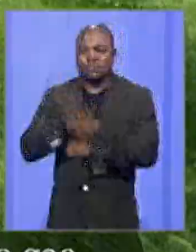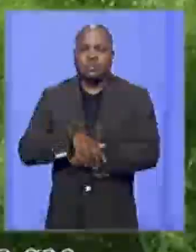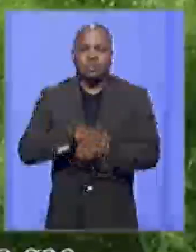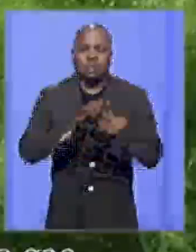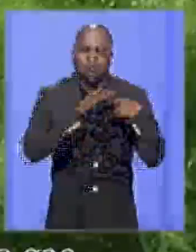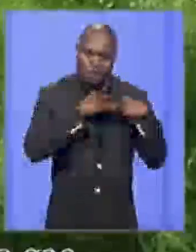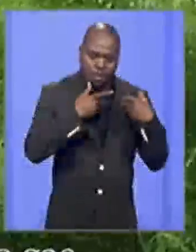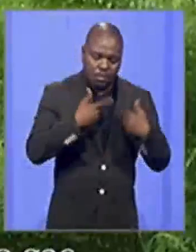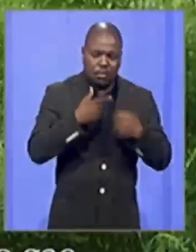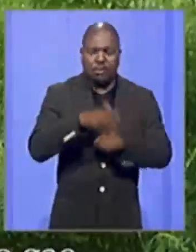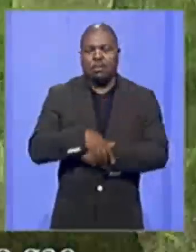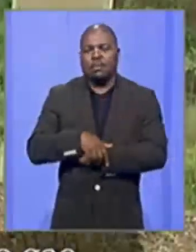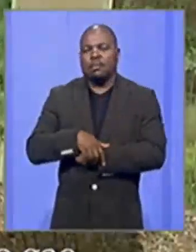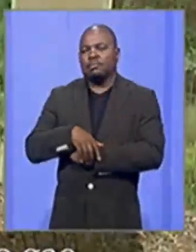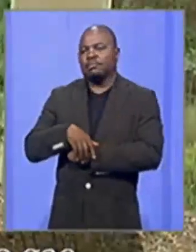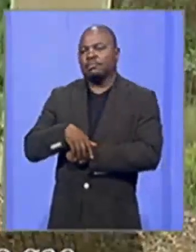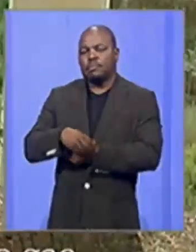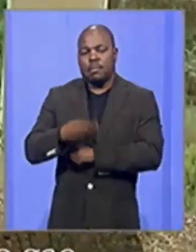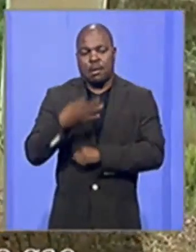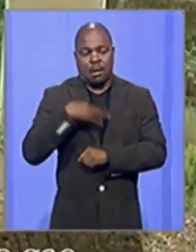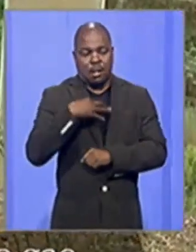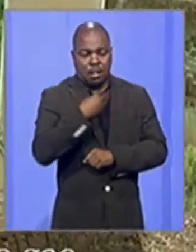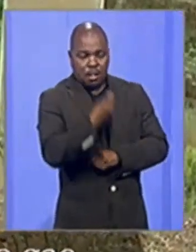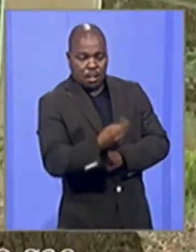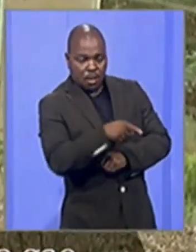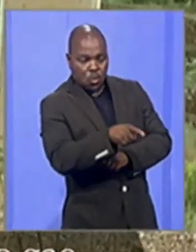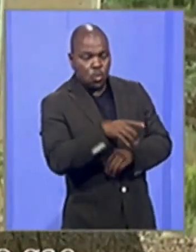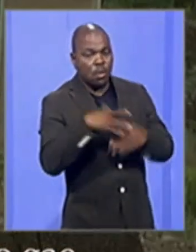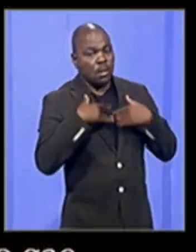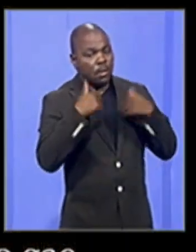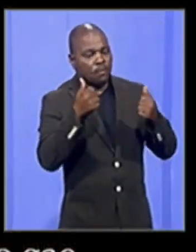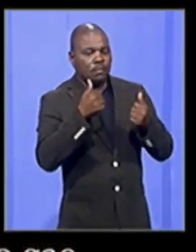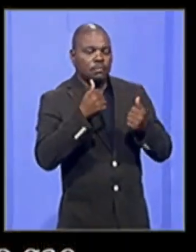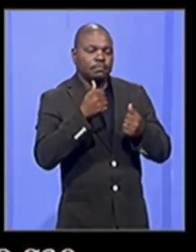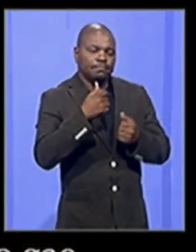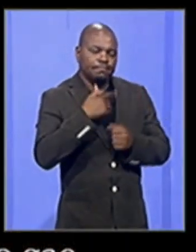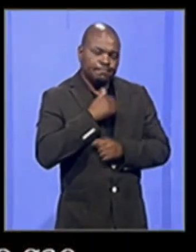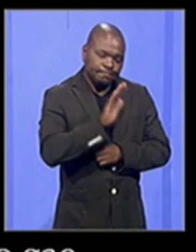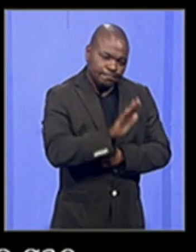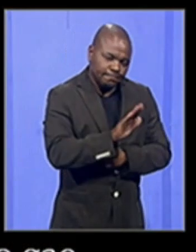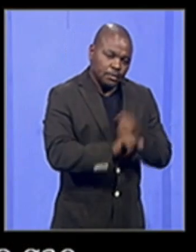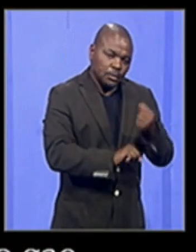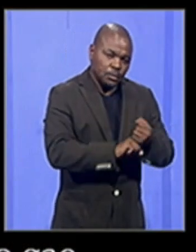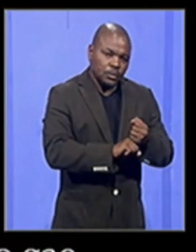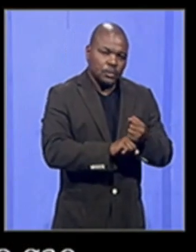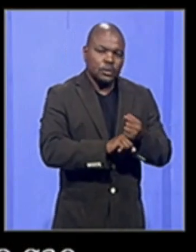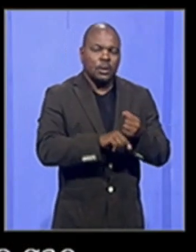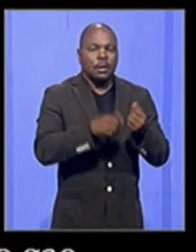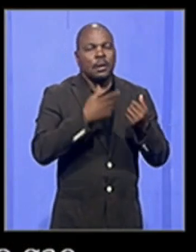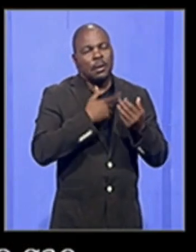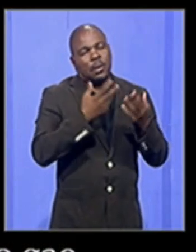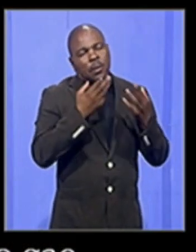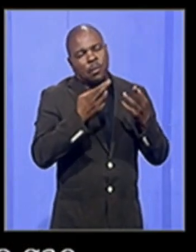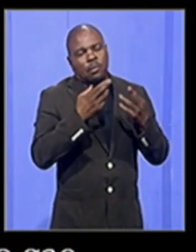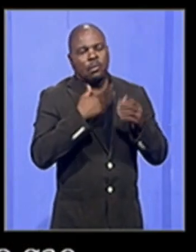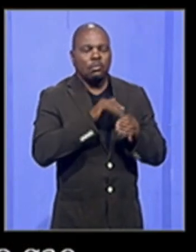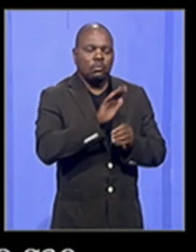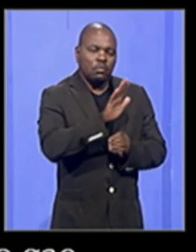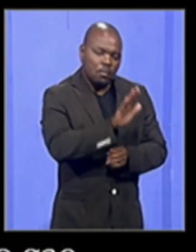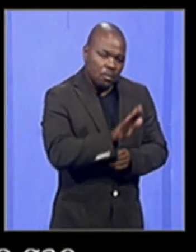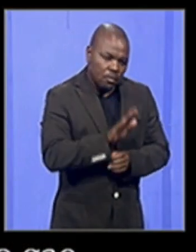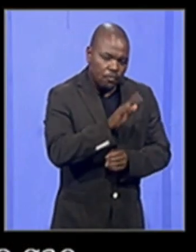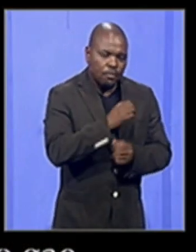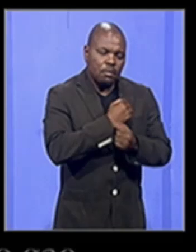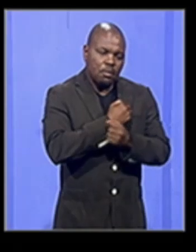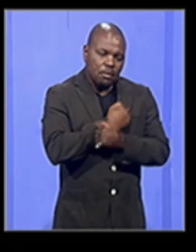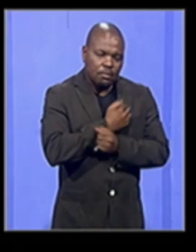go out to the young girl who survived. May she be showered with comfort and